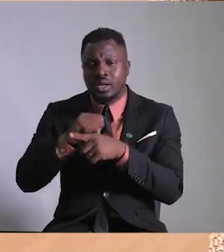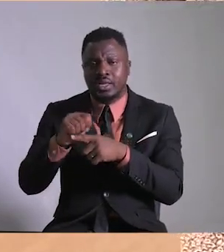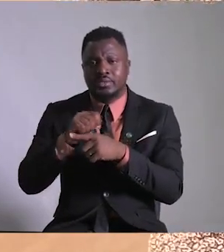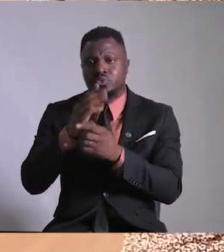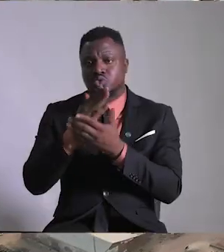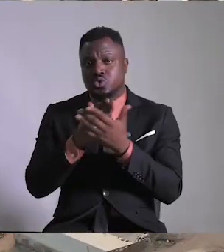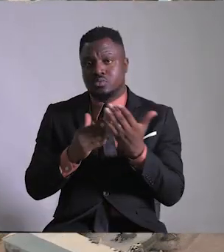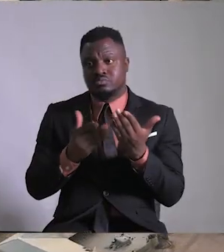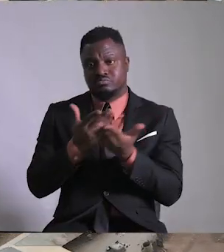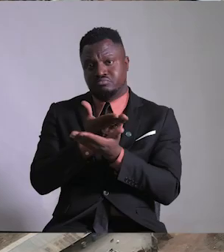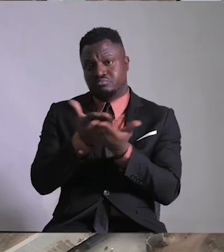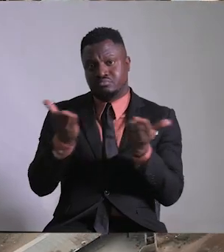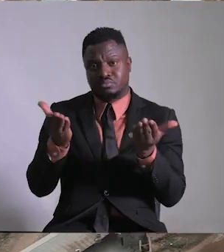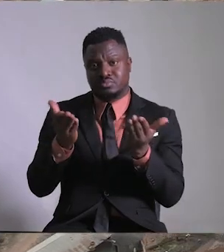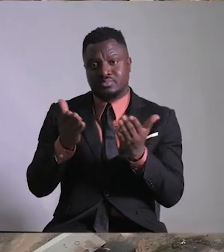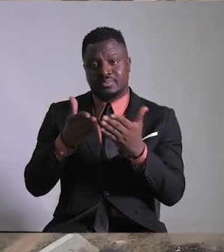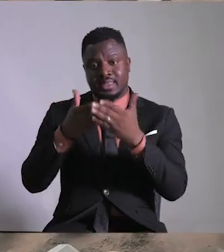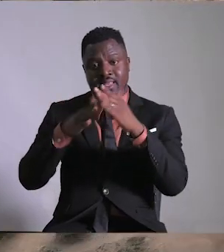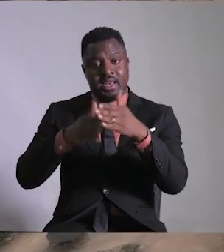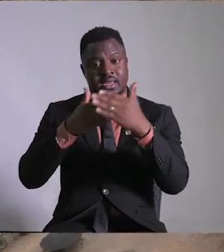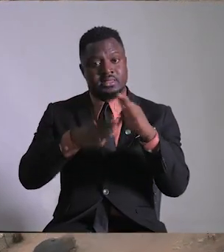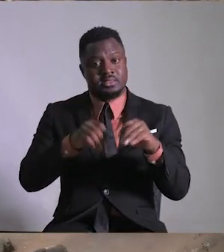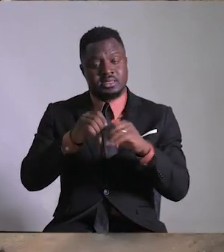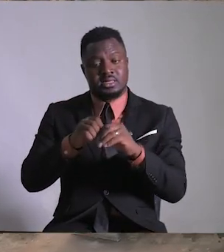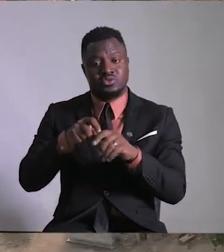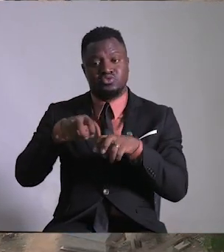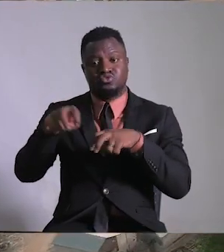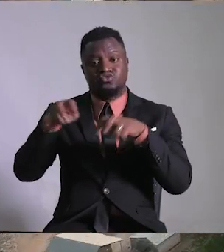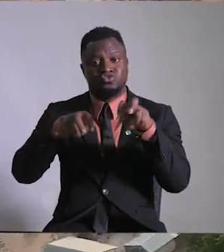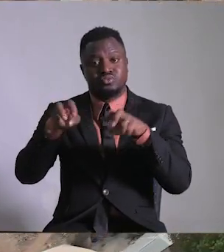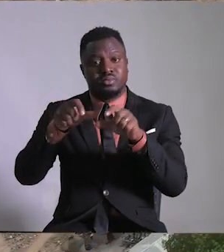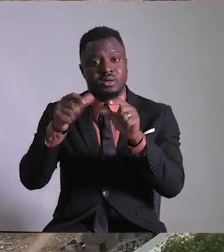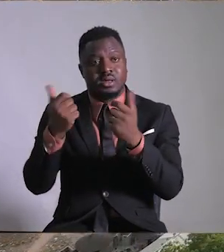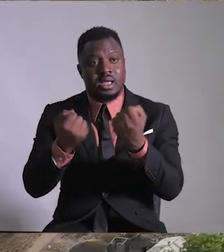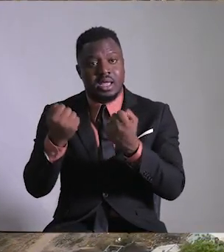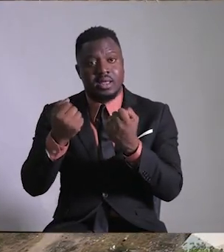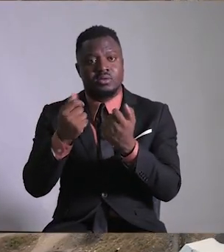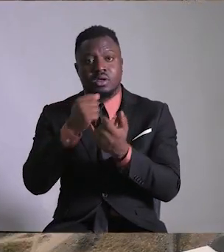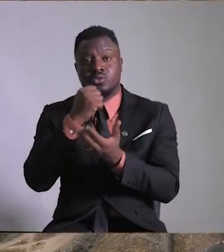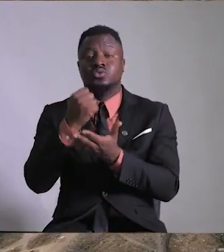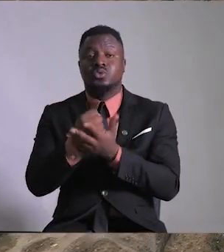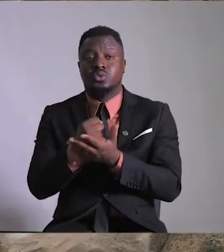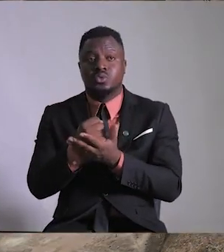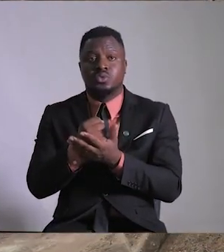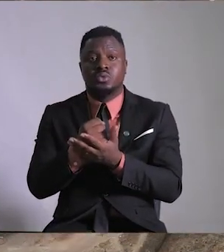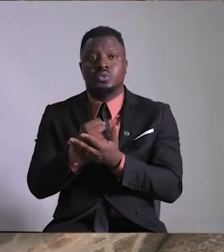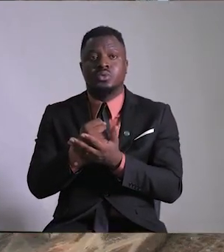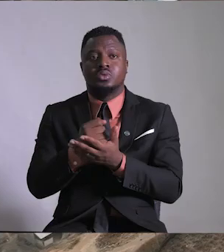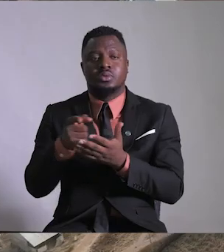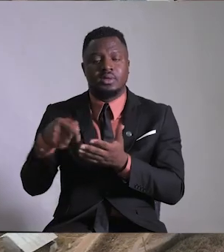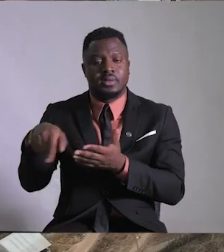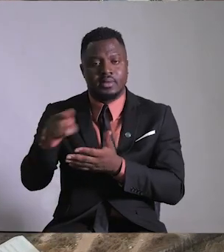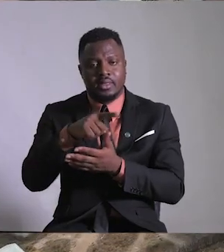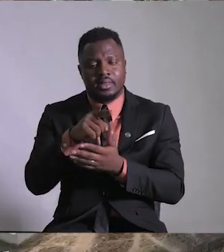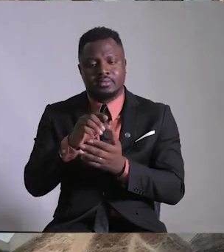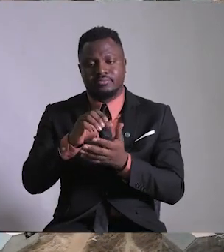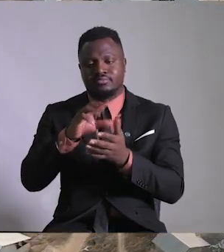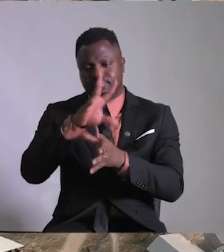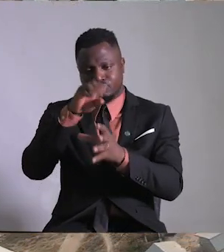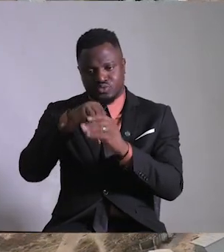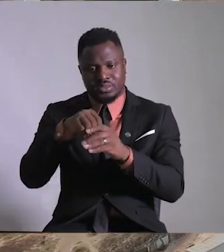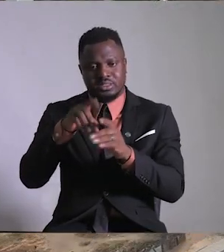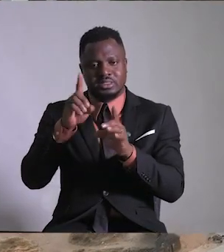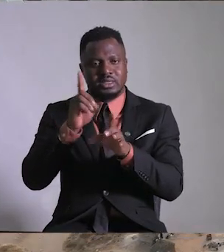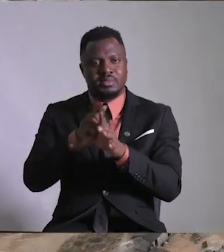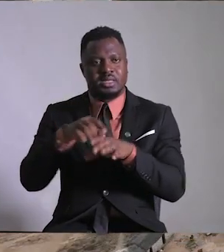train some of the leaders of the transport unions to ensure that they include